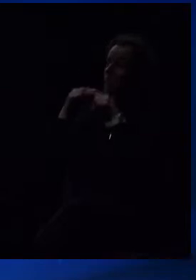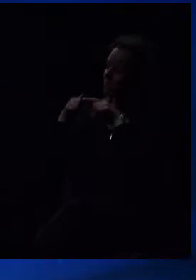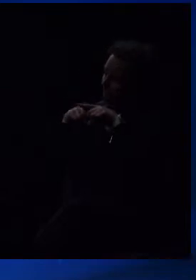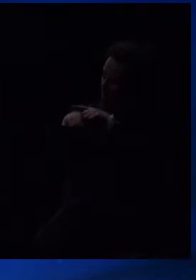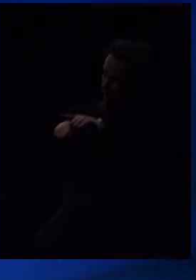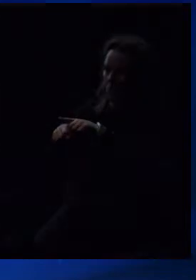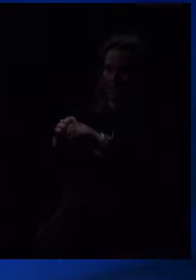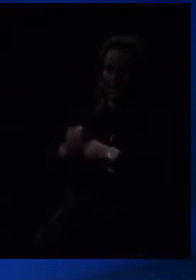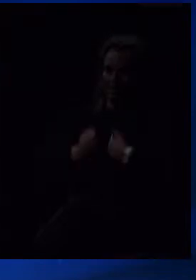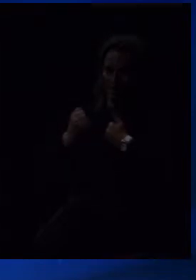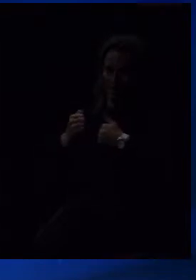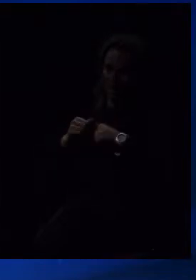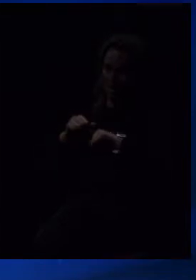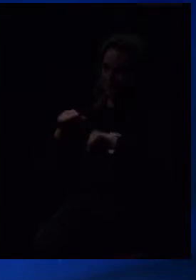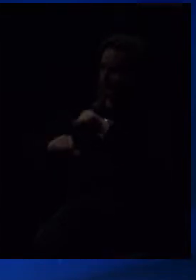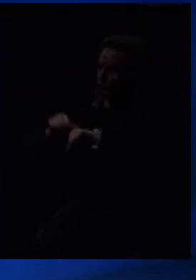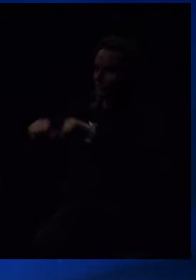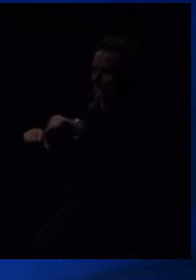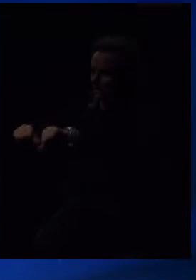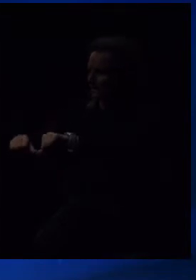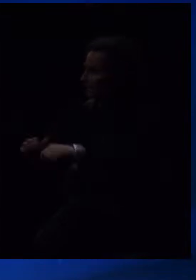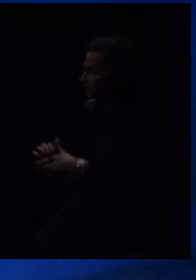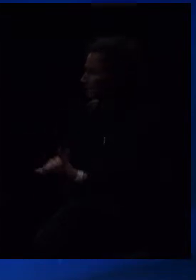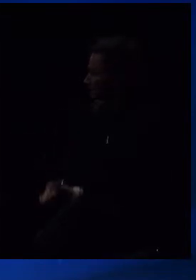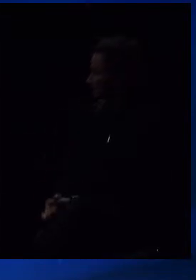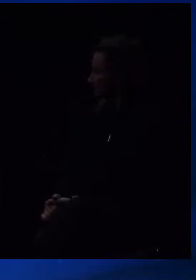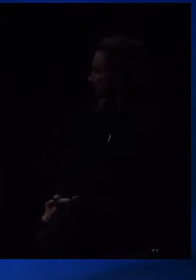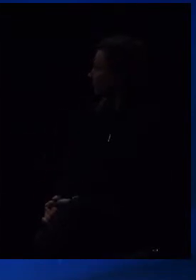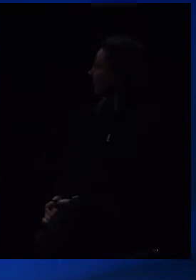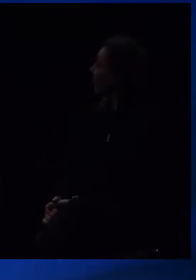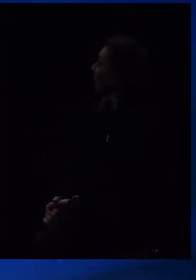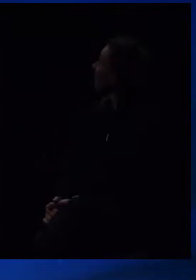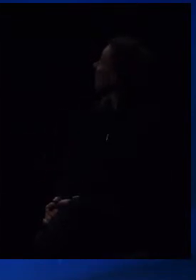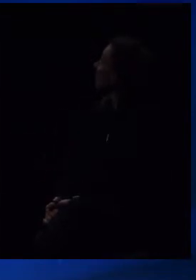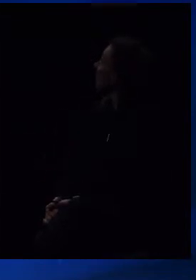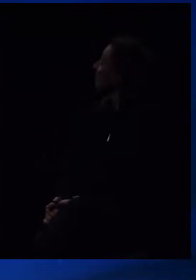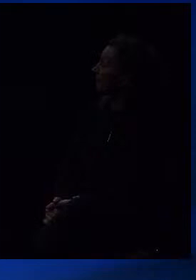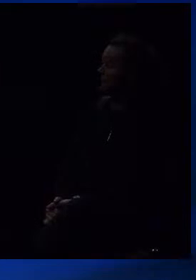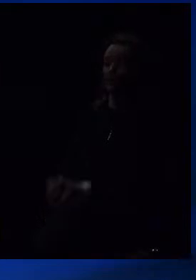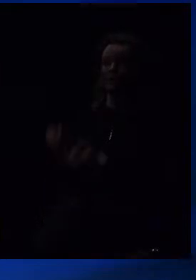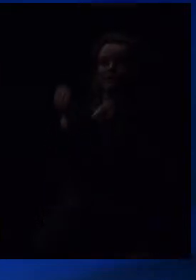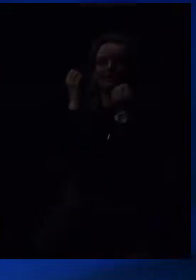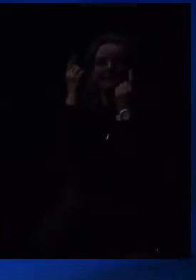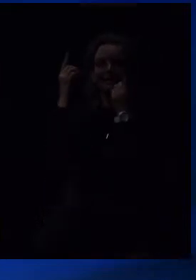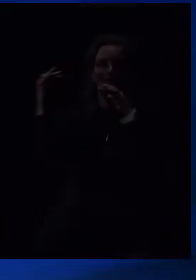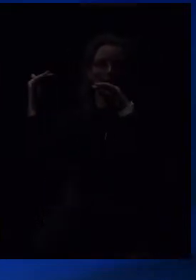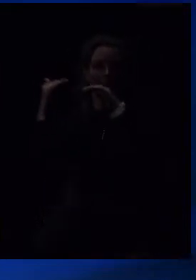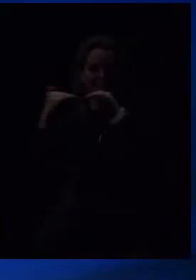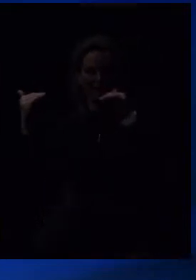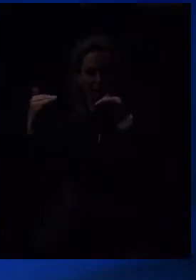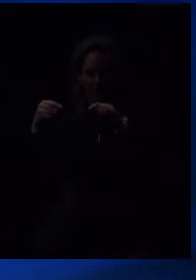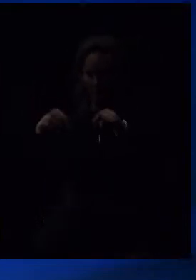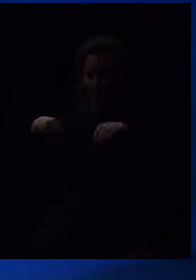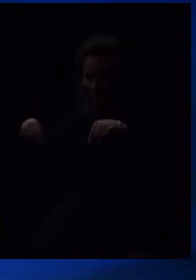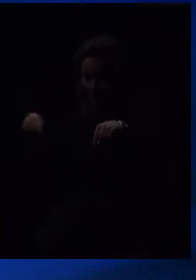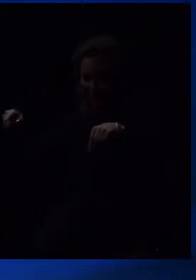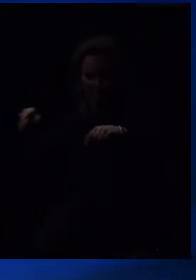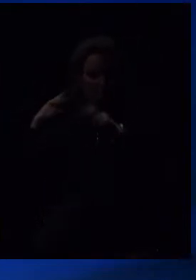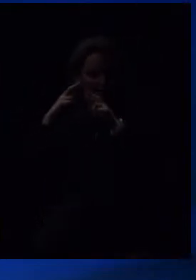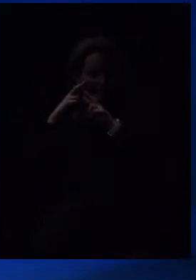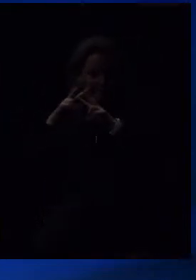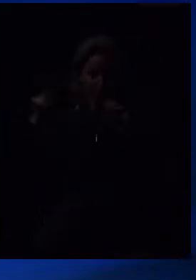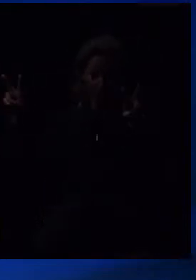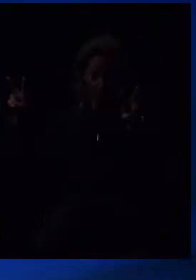process. I mean, sorry. So idea of matching director's vision and